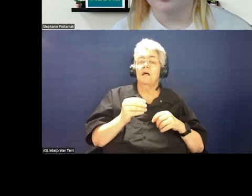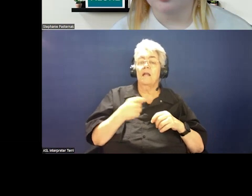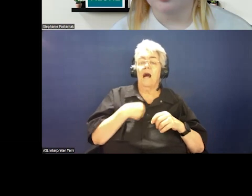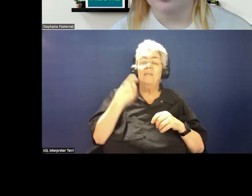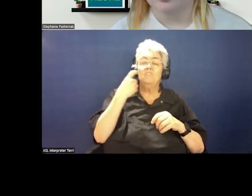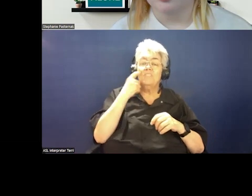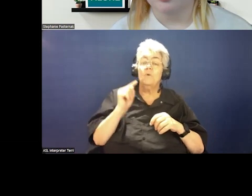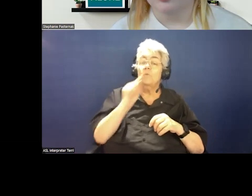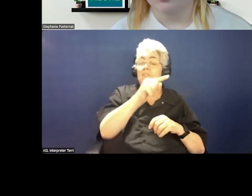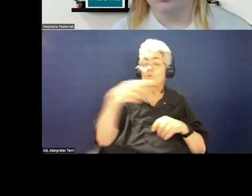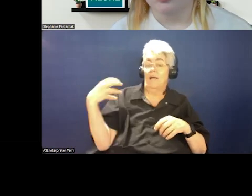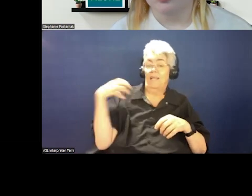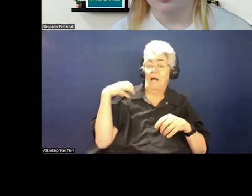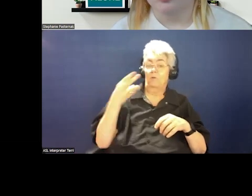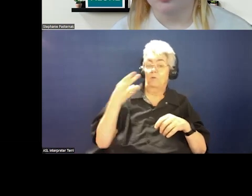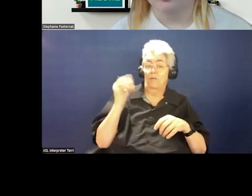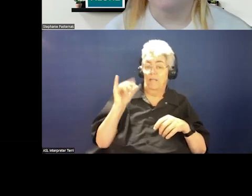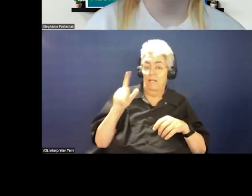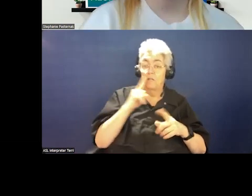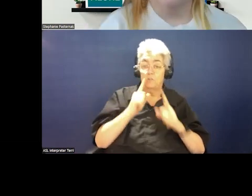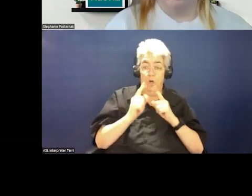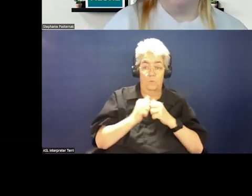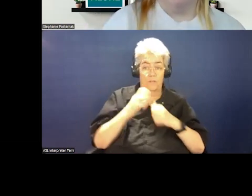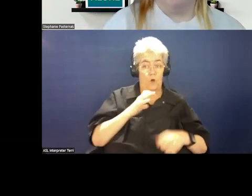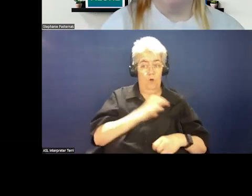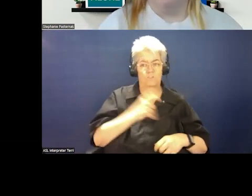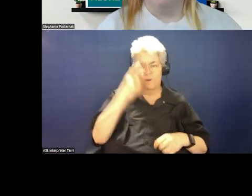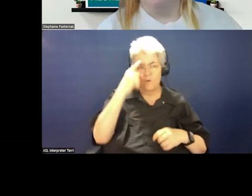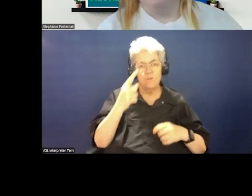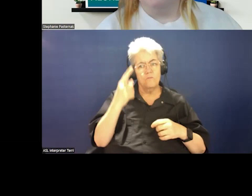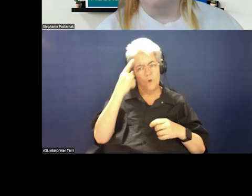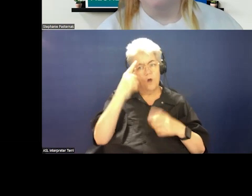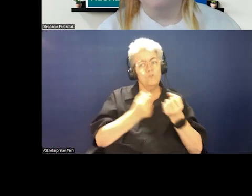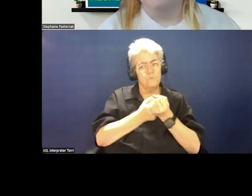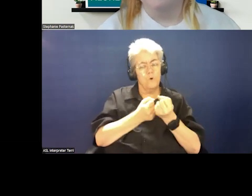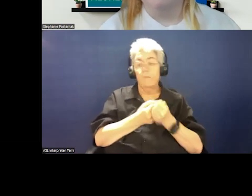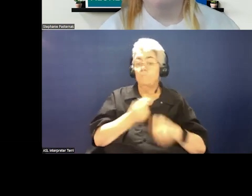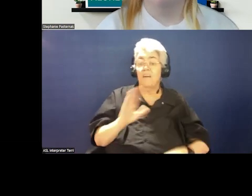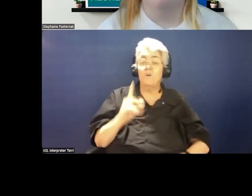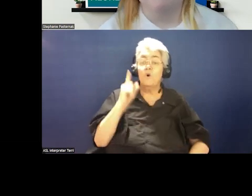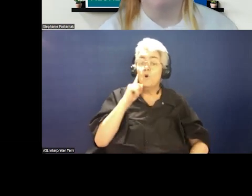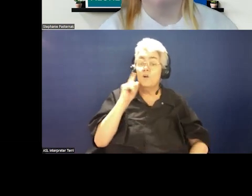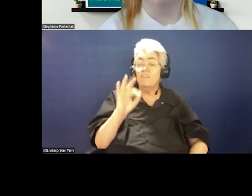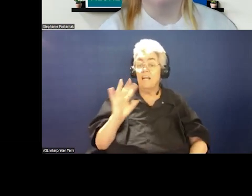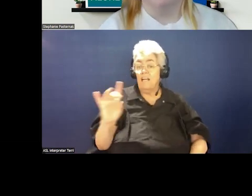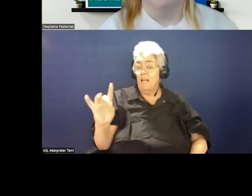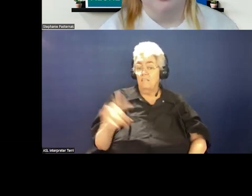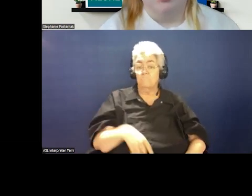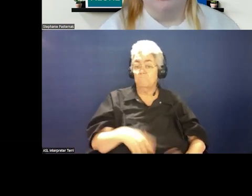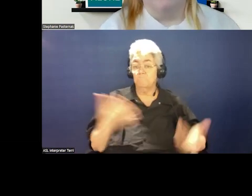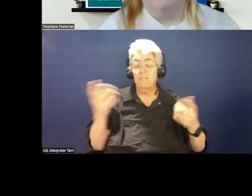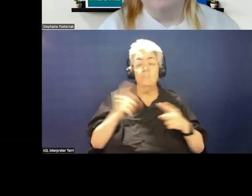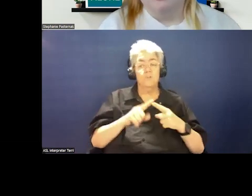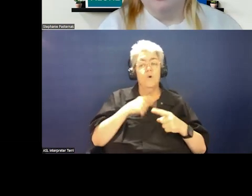Capitol Hill talking to a member of Congress that I thought would be supportive who also had not heard of 988. So just a reminder that we have a